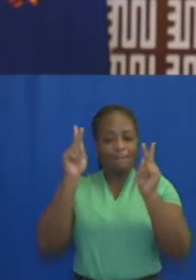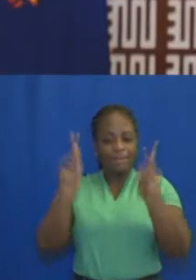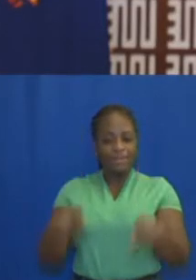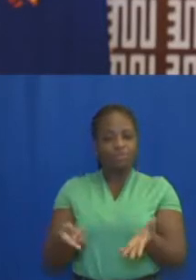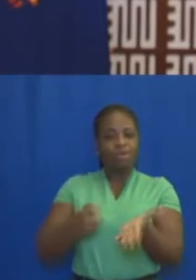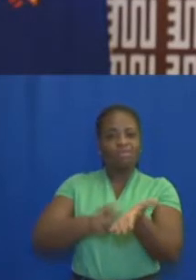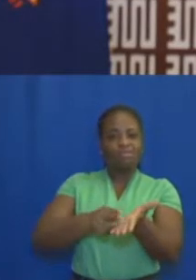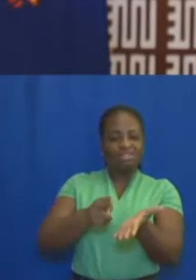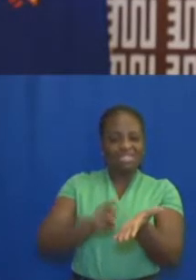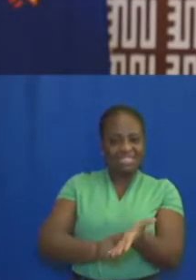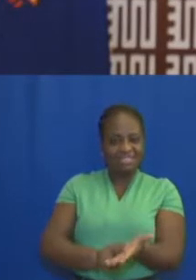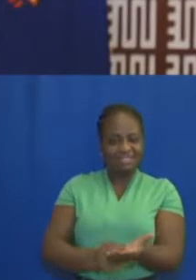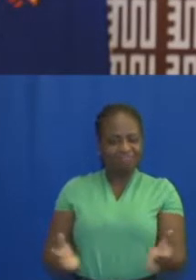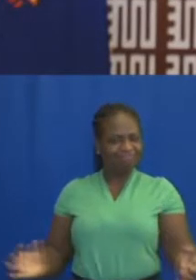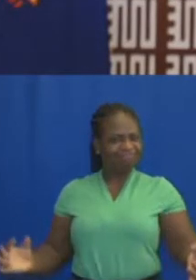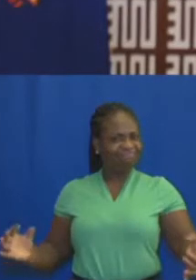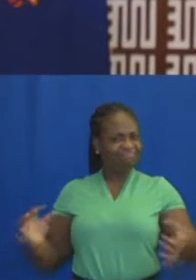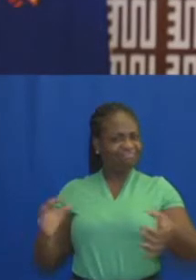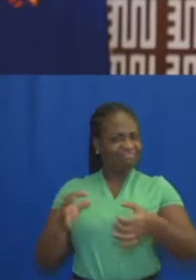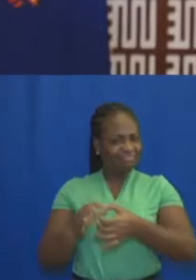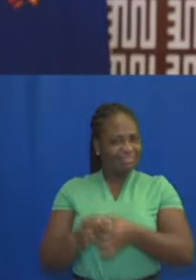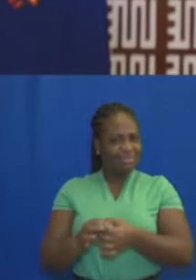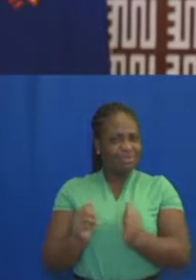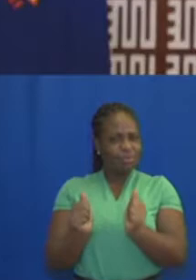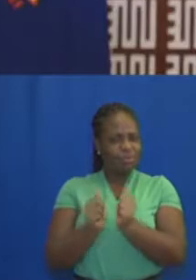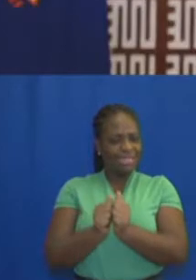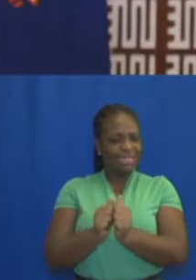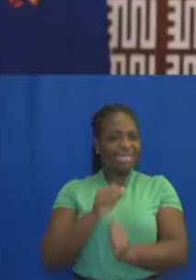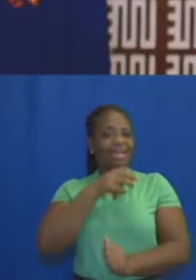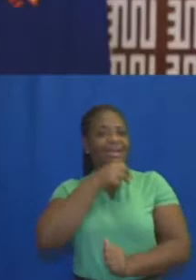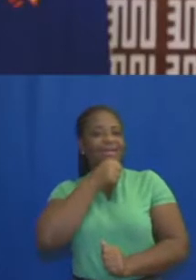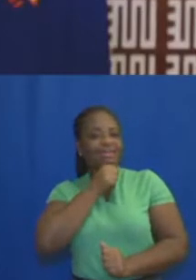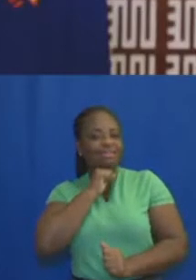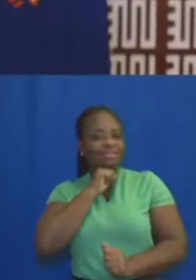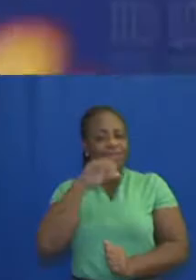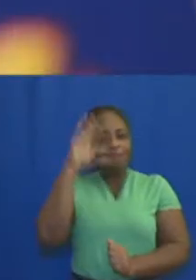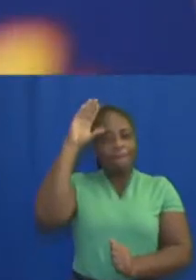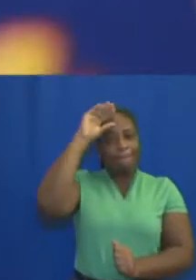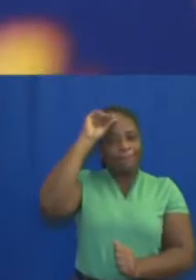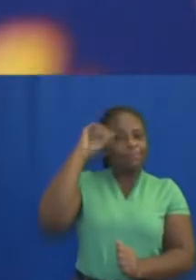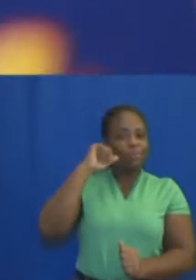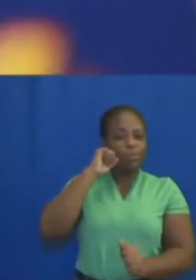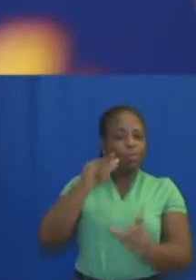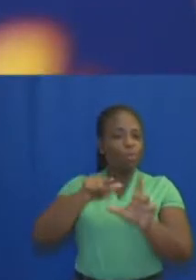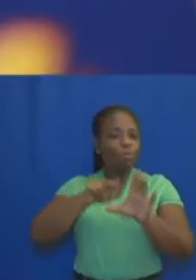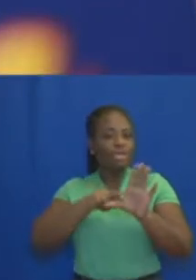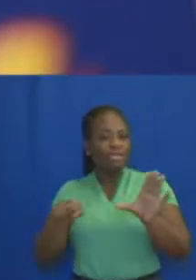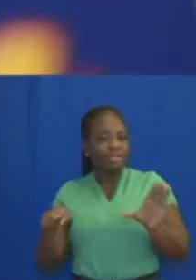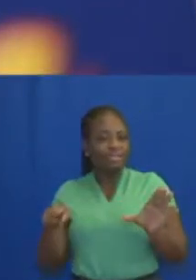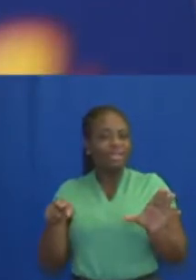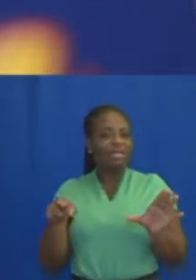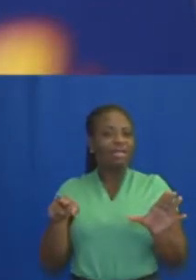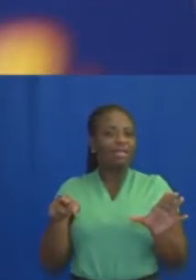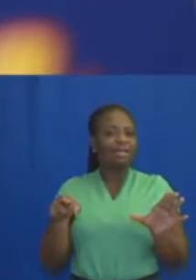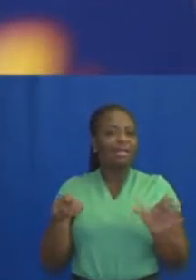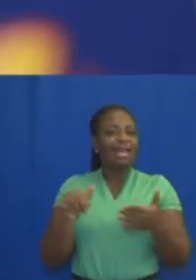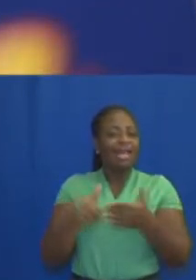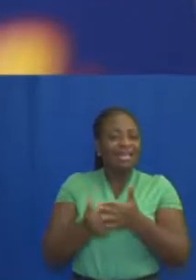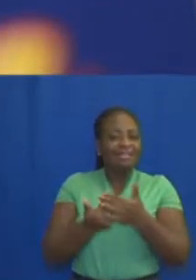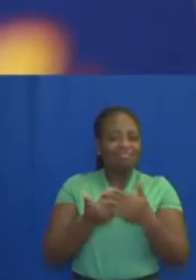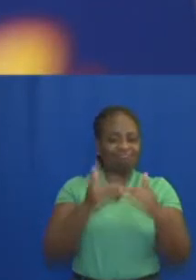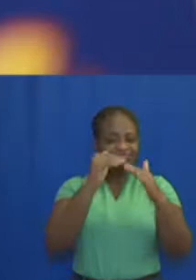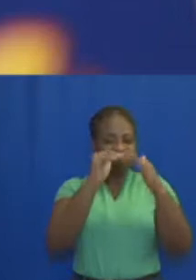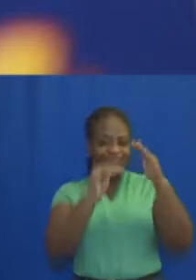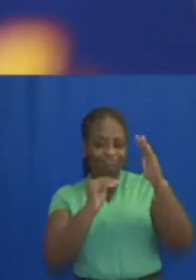registered, together with specific age, gender, regional breakdowns, and breakdowns